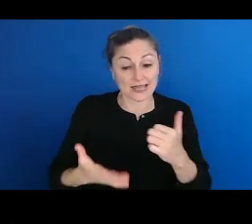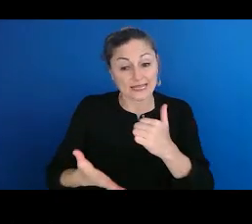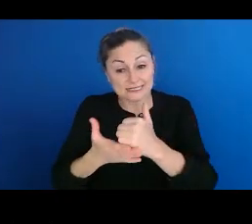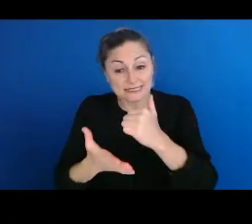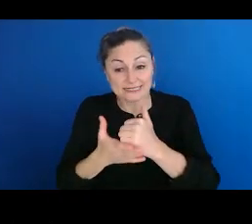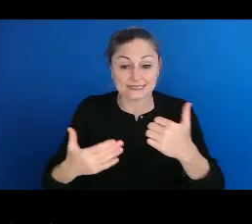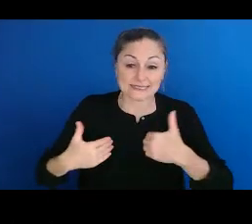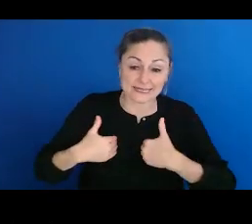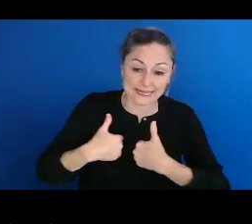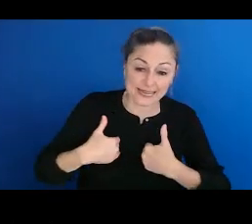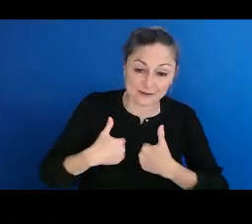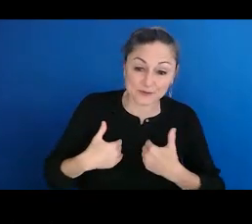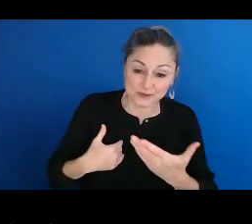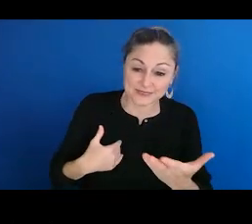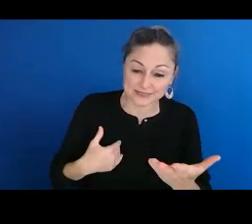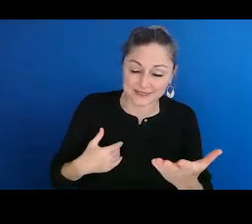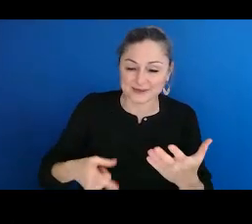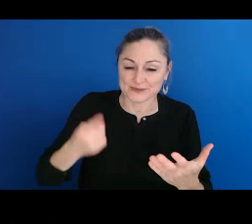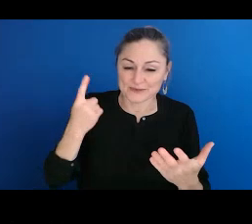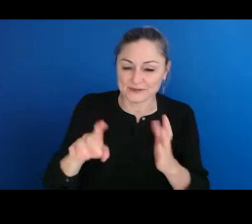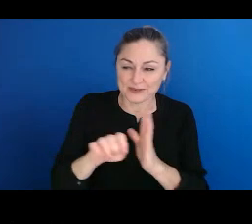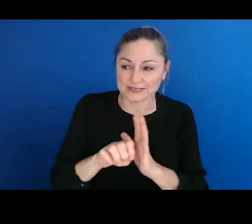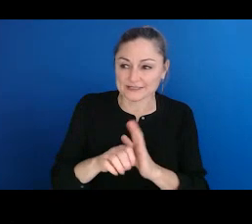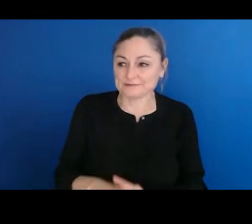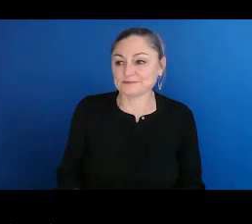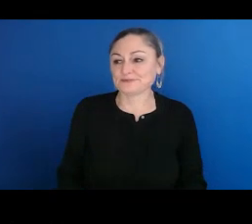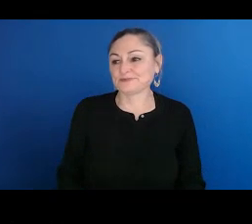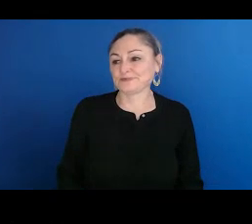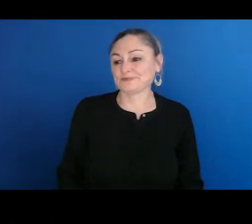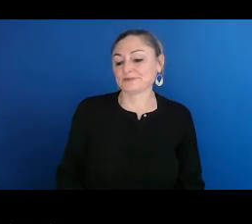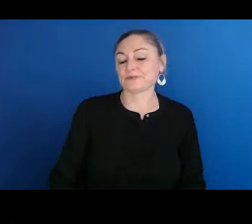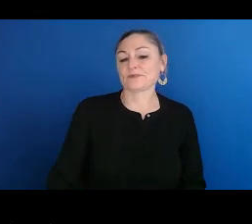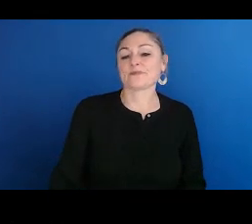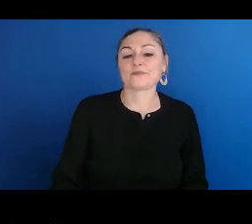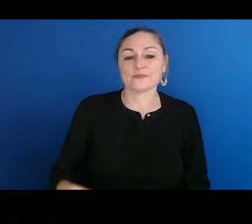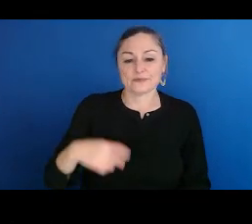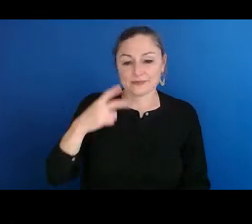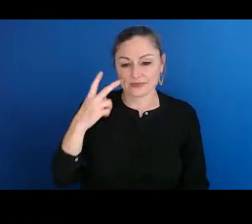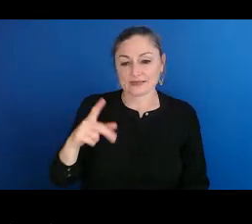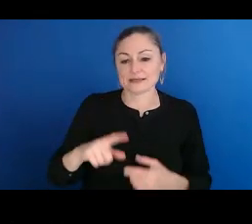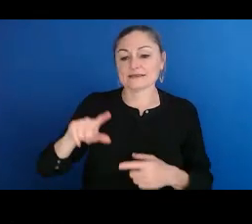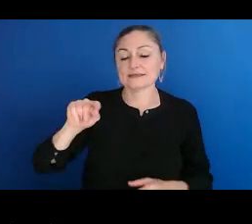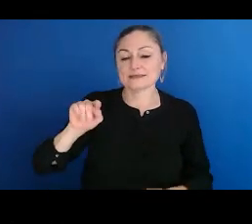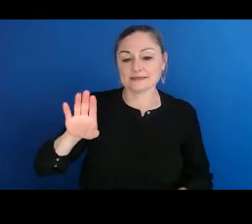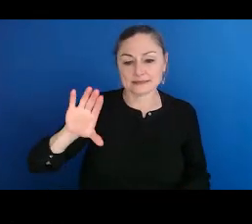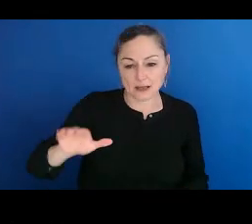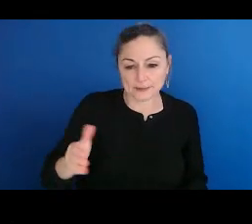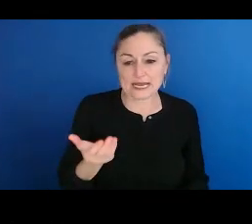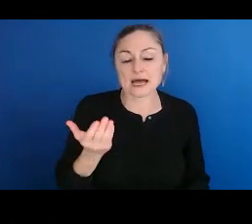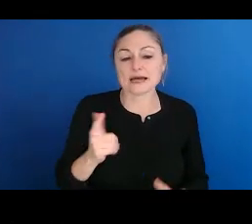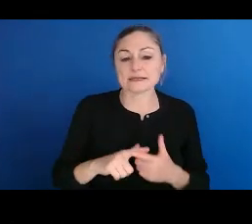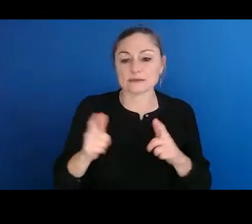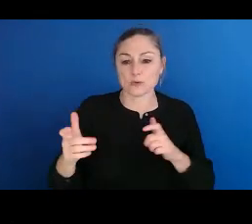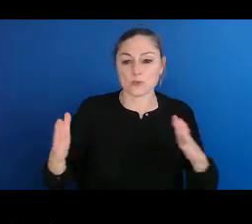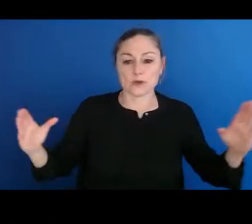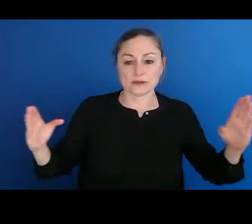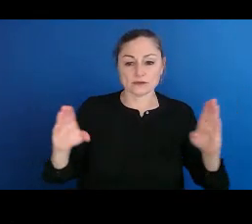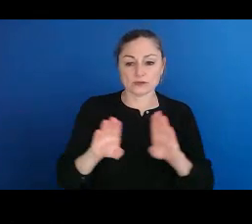animals, is one of those as well. So we see some tub cuts and wider doorways, which would